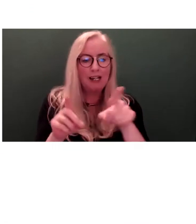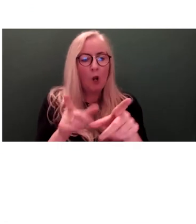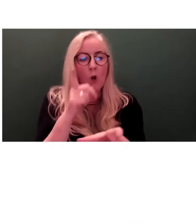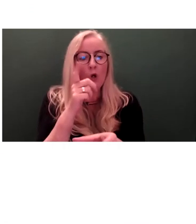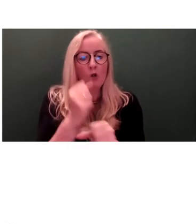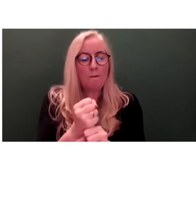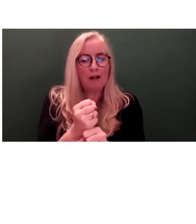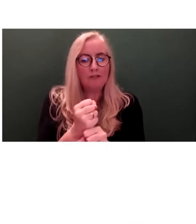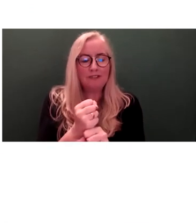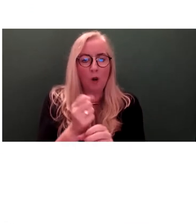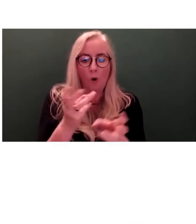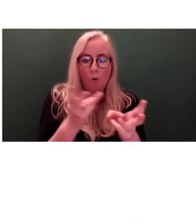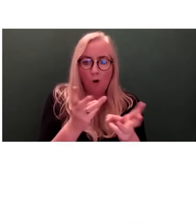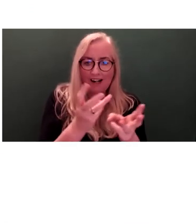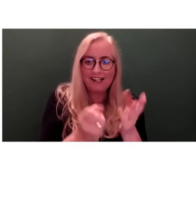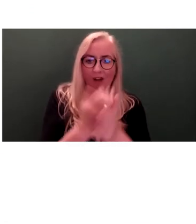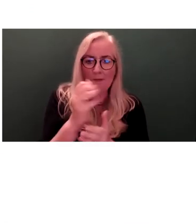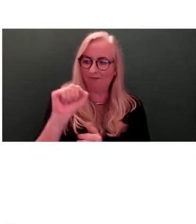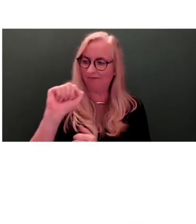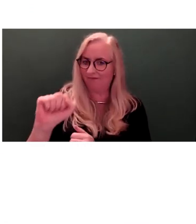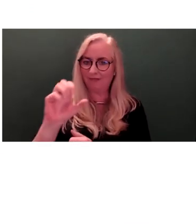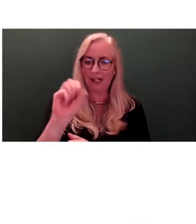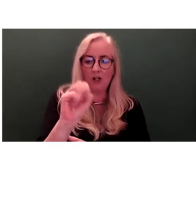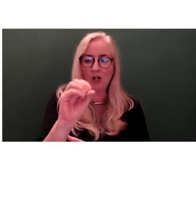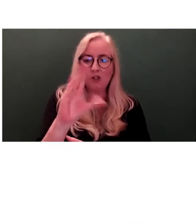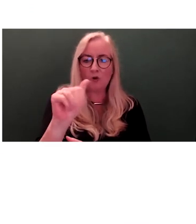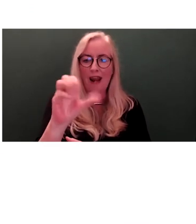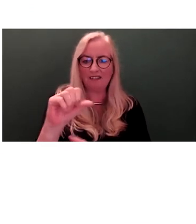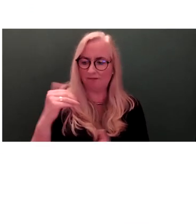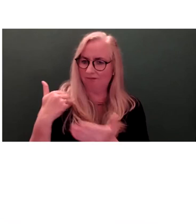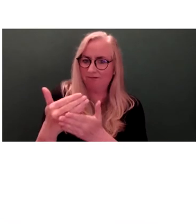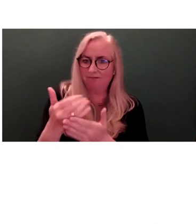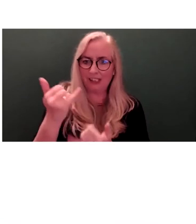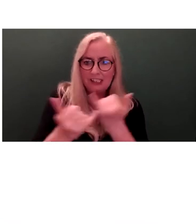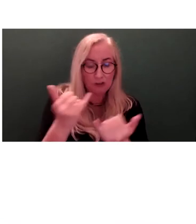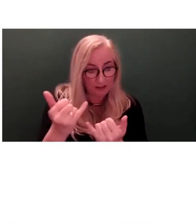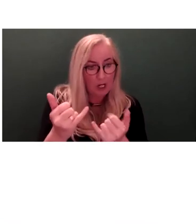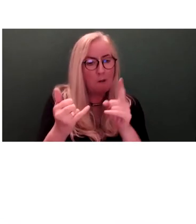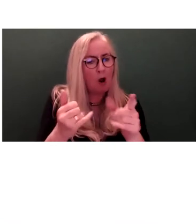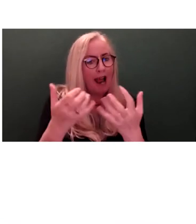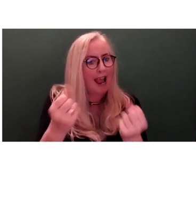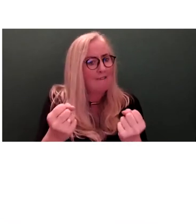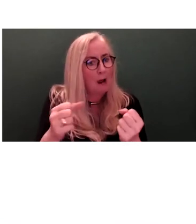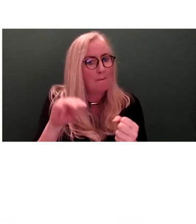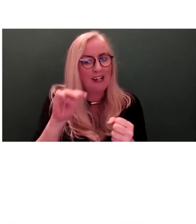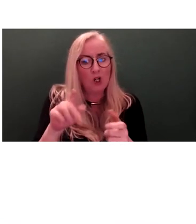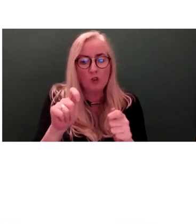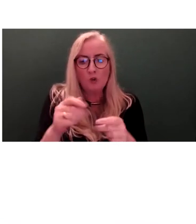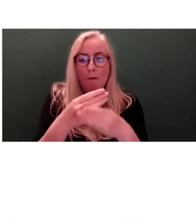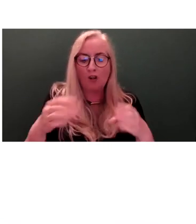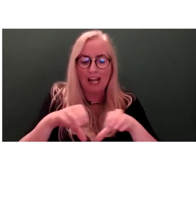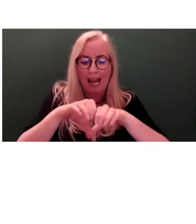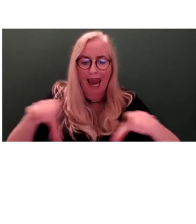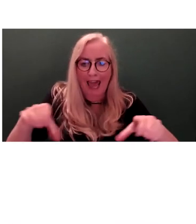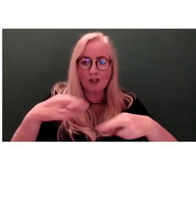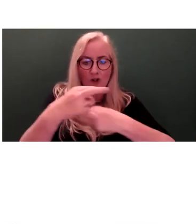know, the work and the development that Sulis has been engaged in recent years. But they're wondering, is there potentially too much classroom-based